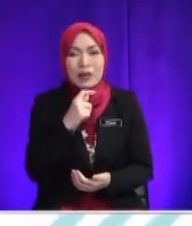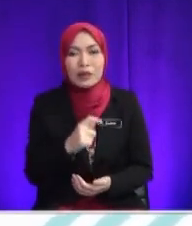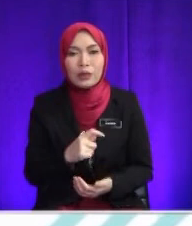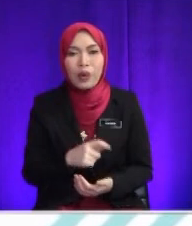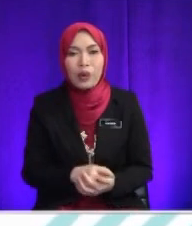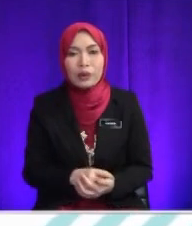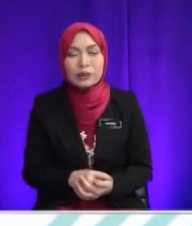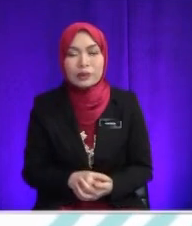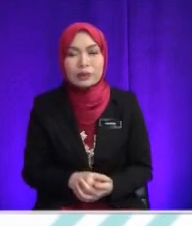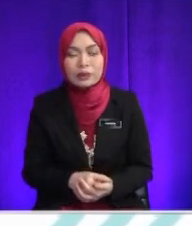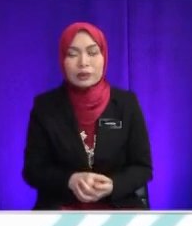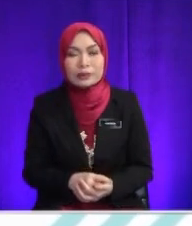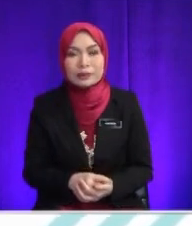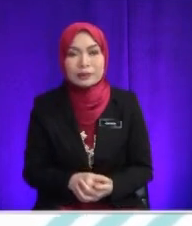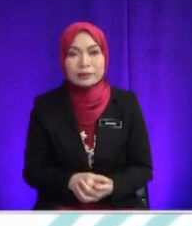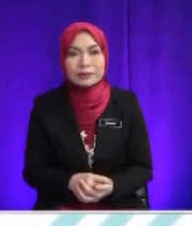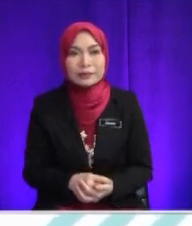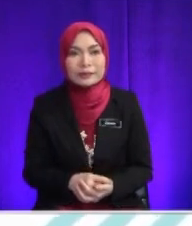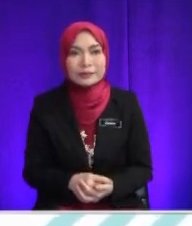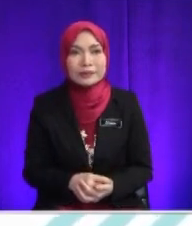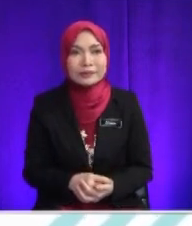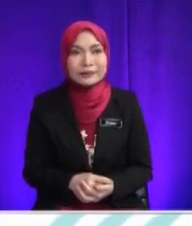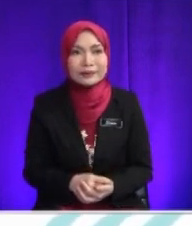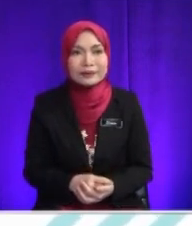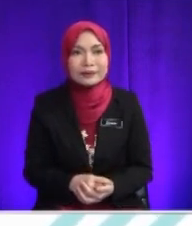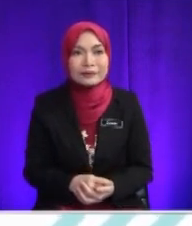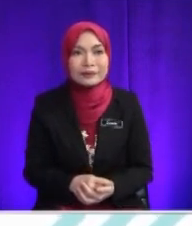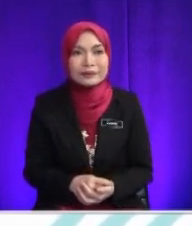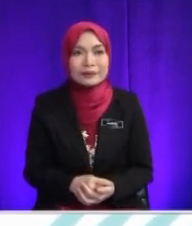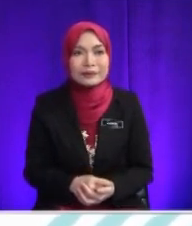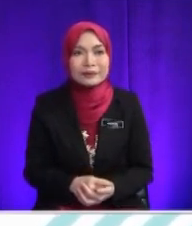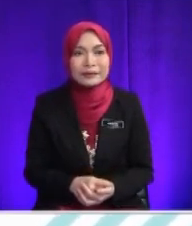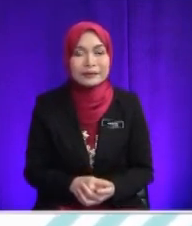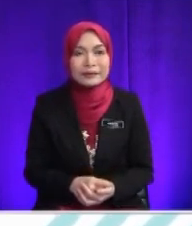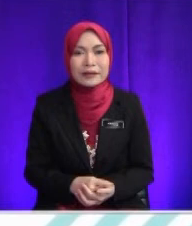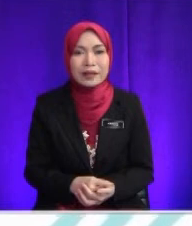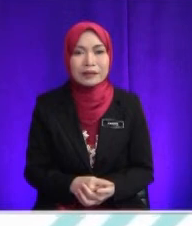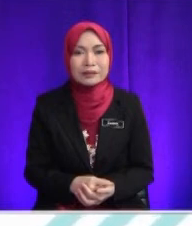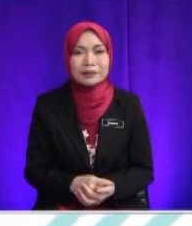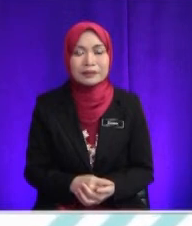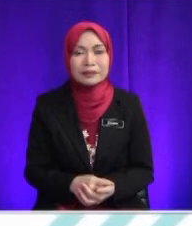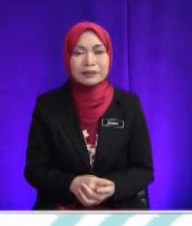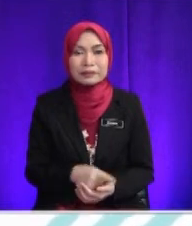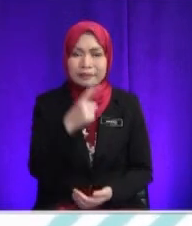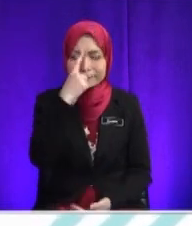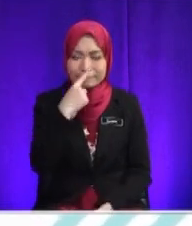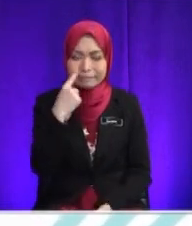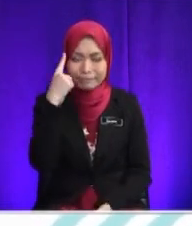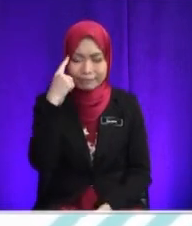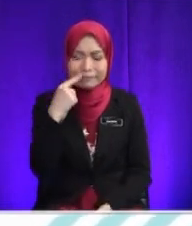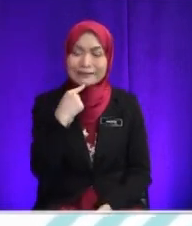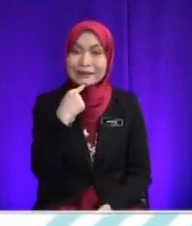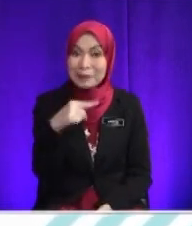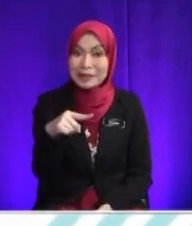old man sure about? So the keyword here is, what is the old man sure about? Well, we hear everything. I'm not sure. I don't know. I